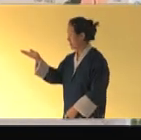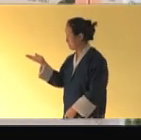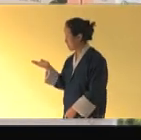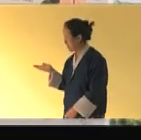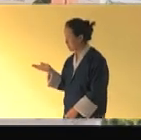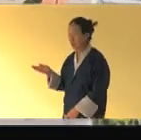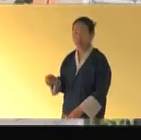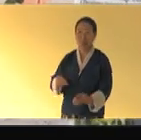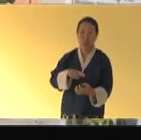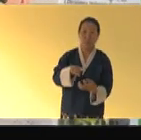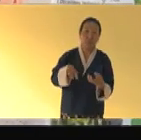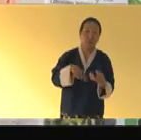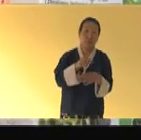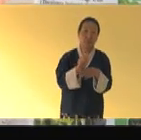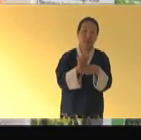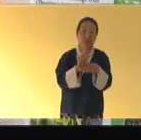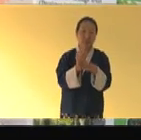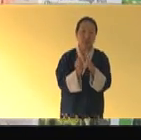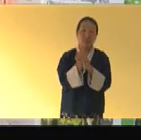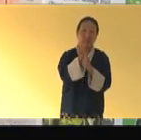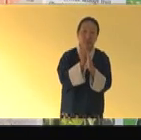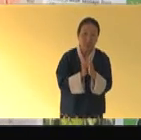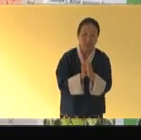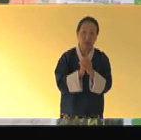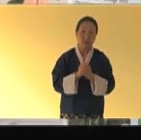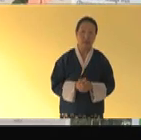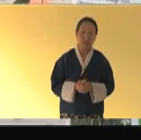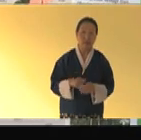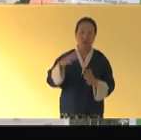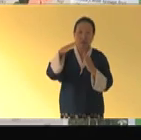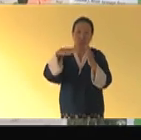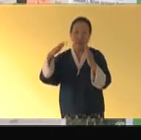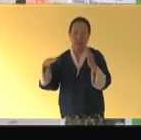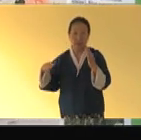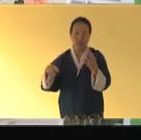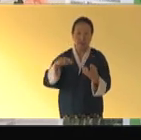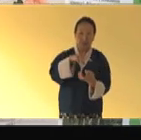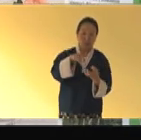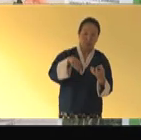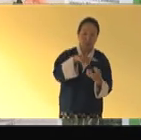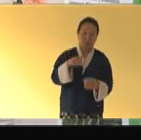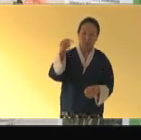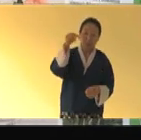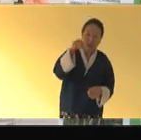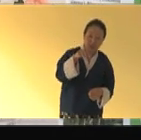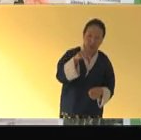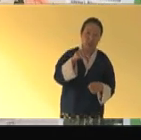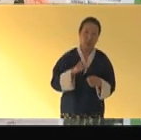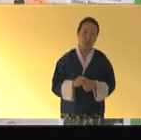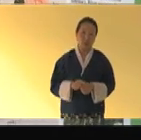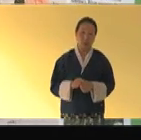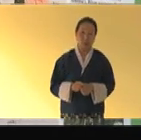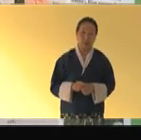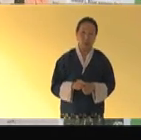And coming to the plants in Bhutan, so as Bhutan being the part of the Himalayan, Eastern Himalayan